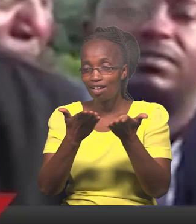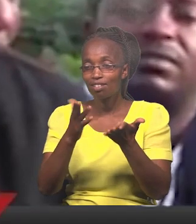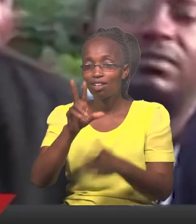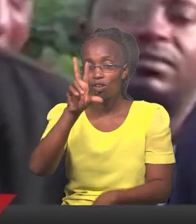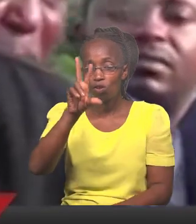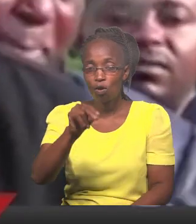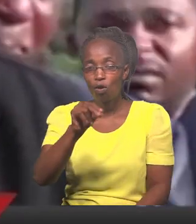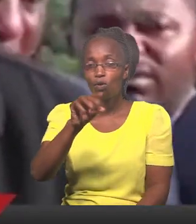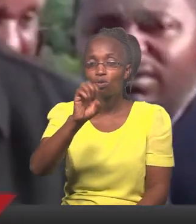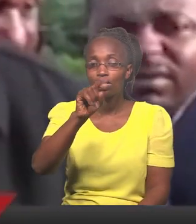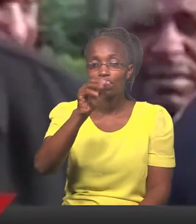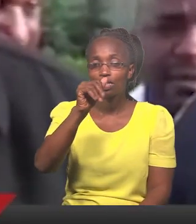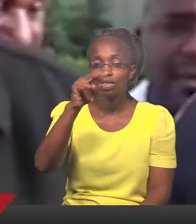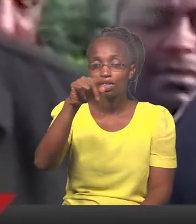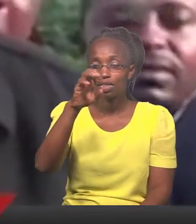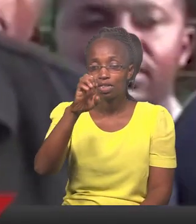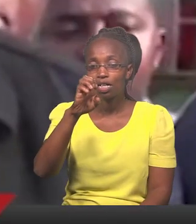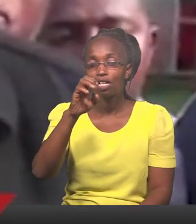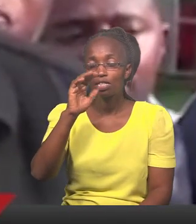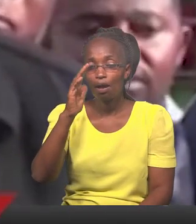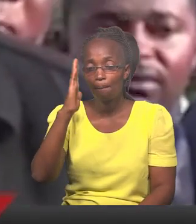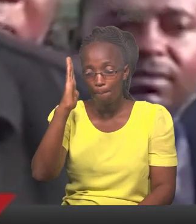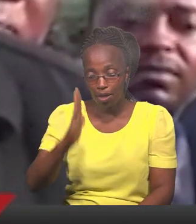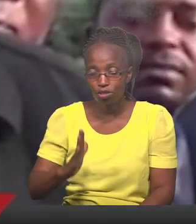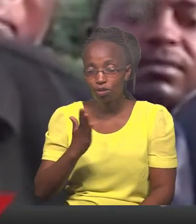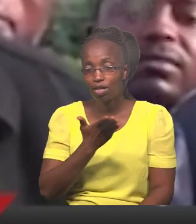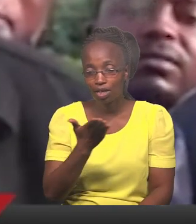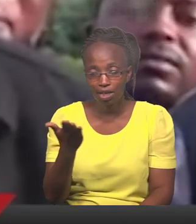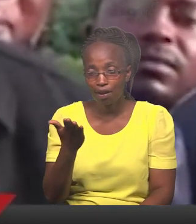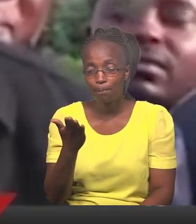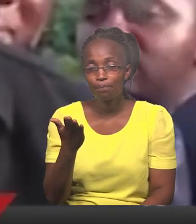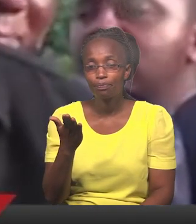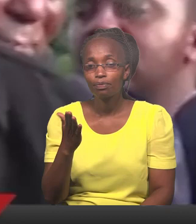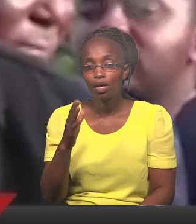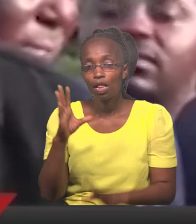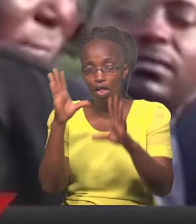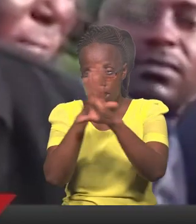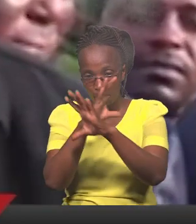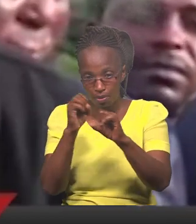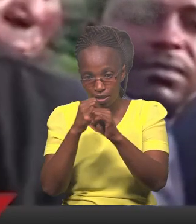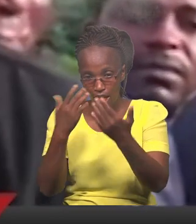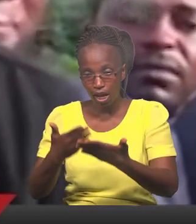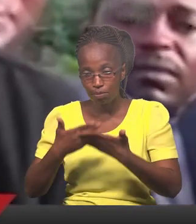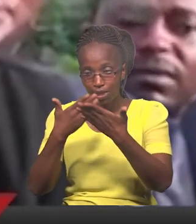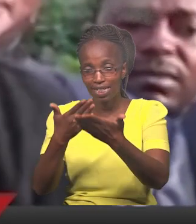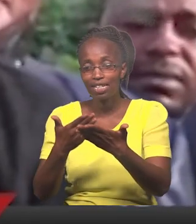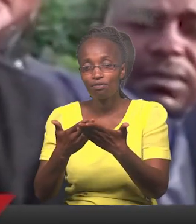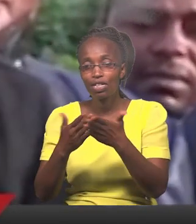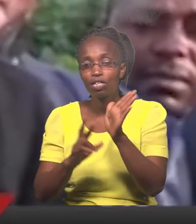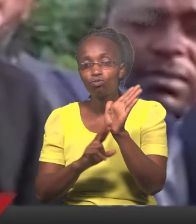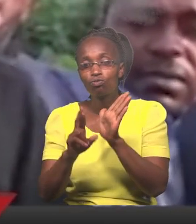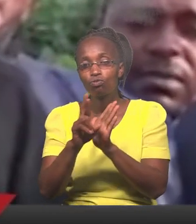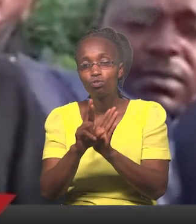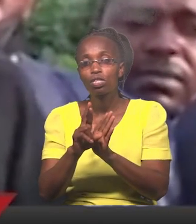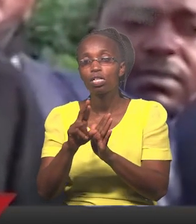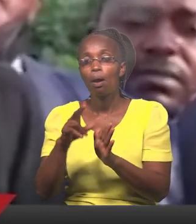there is no stranger in jerusalem president has been given guidance and they have